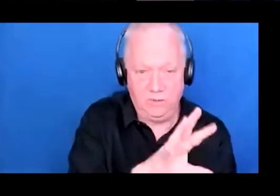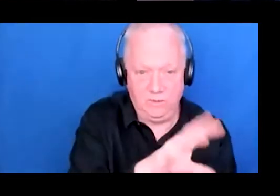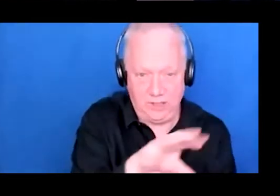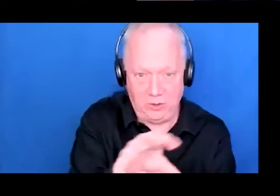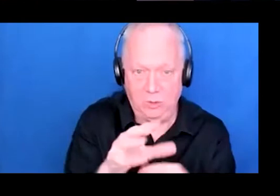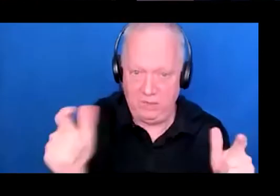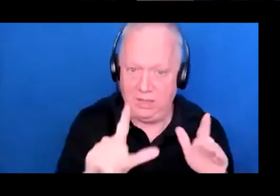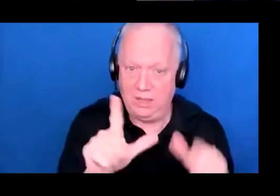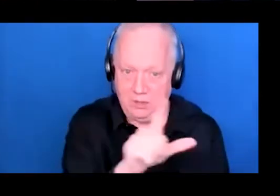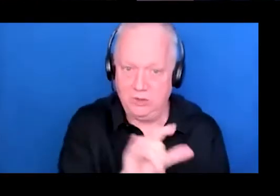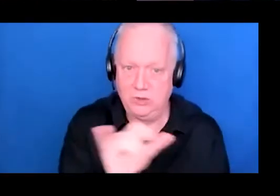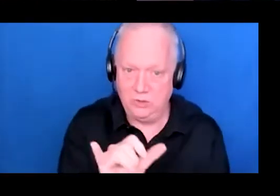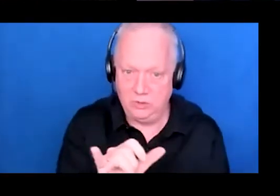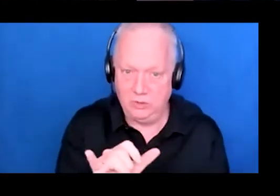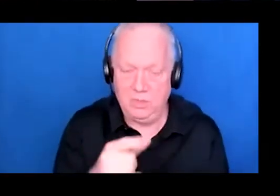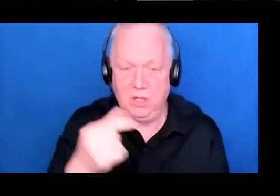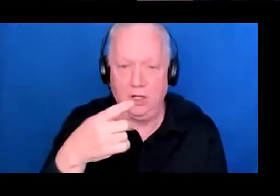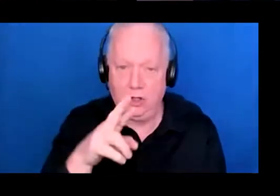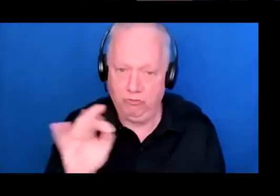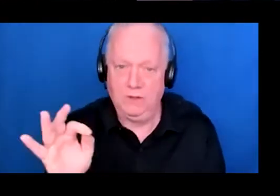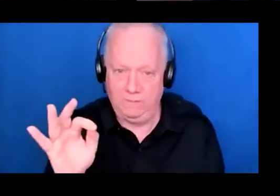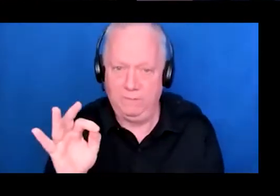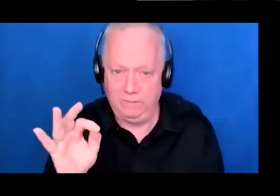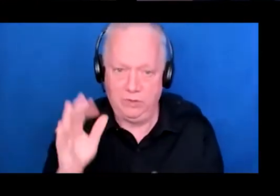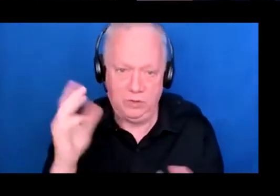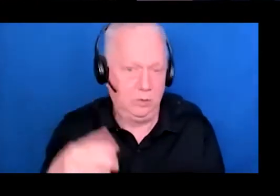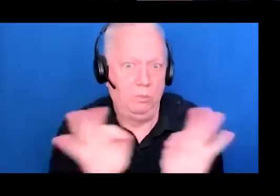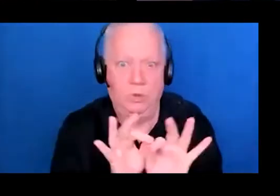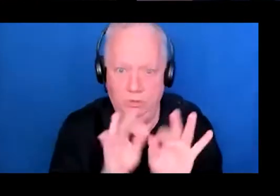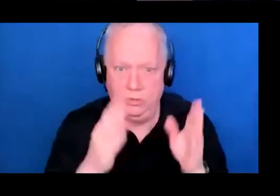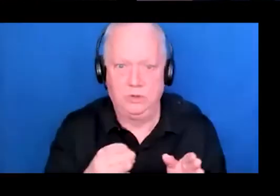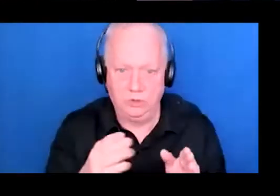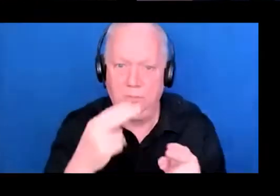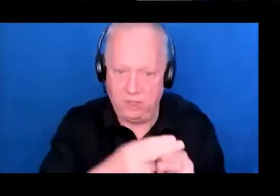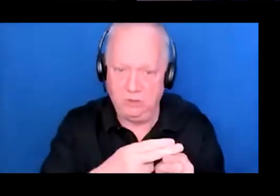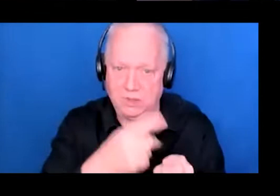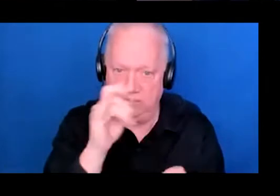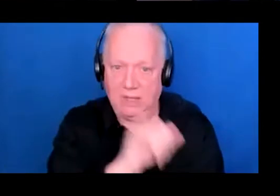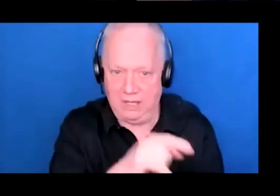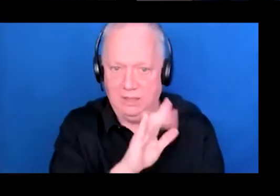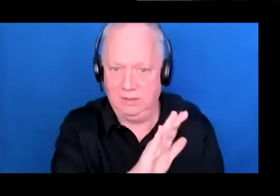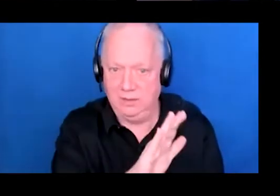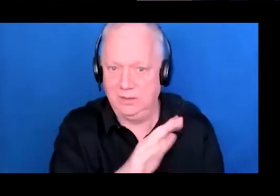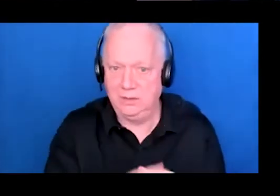big library there. So yeah, but Griff is an important person to mention because of that.